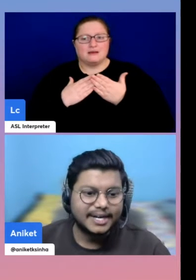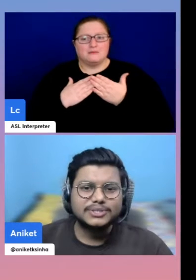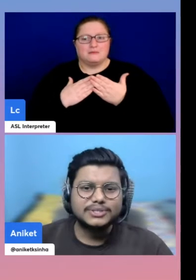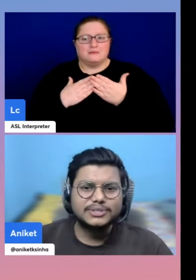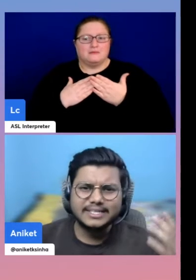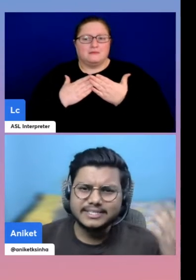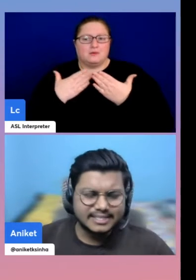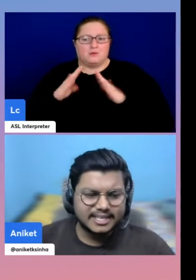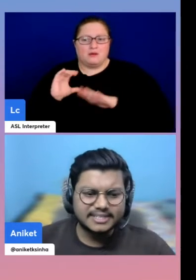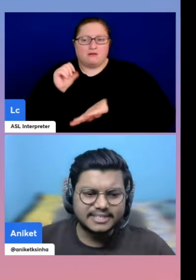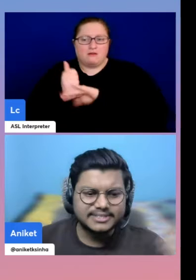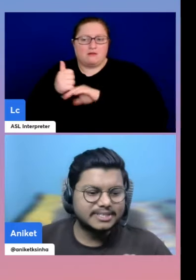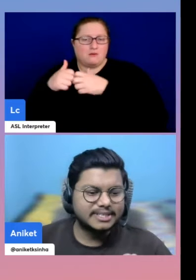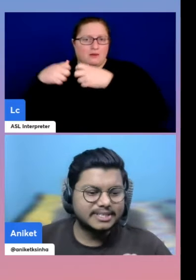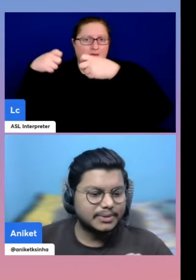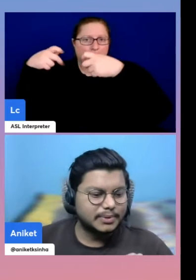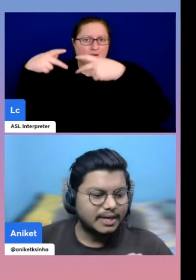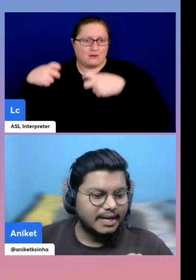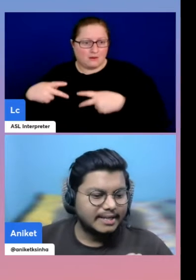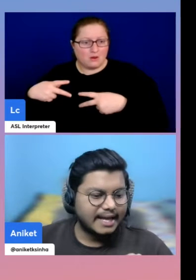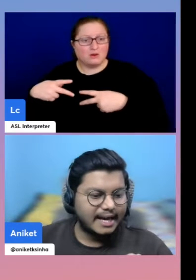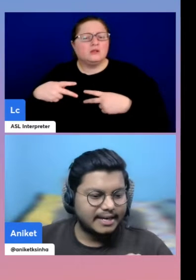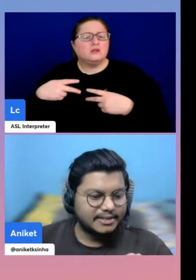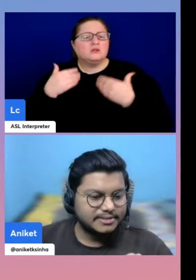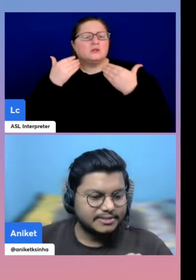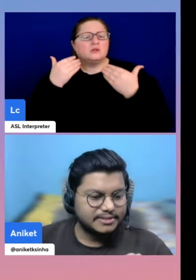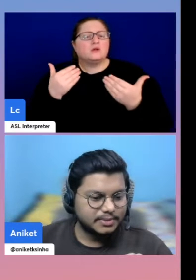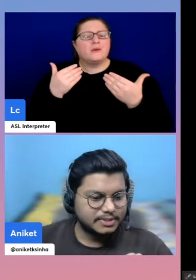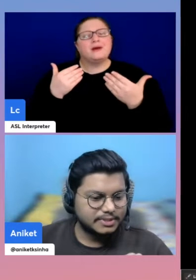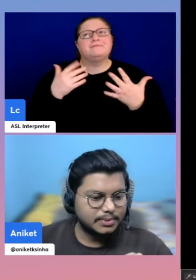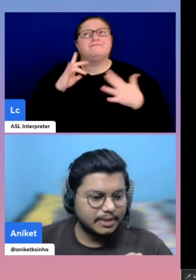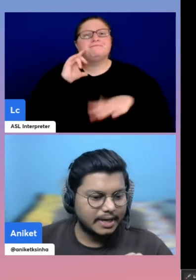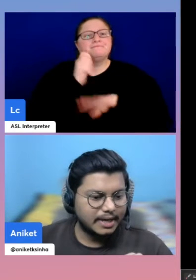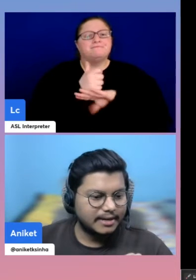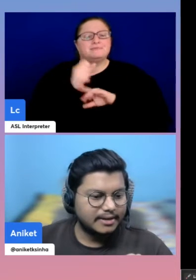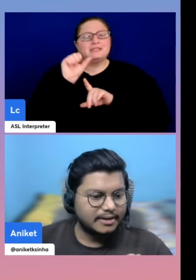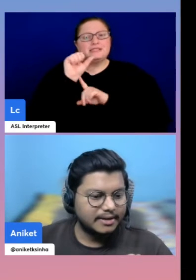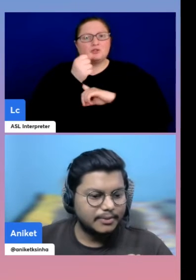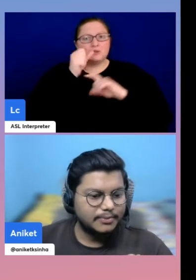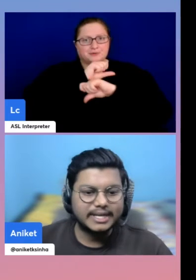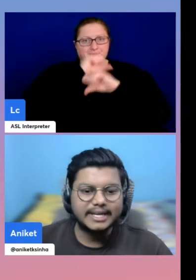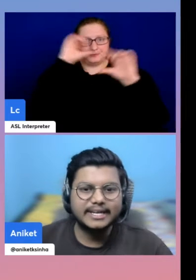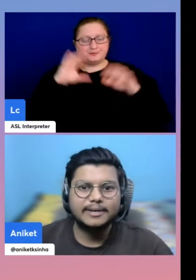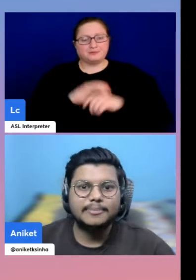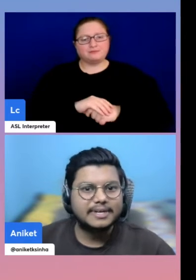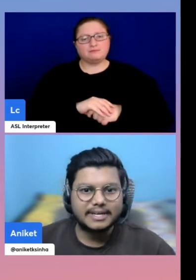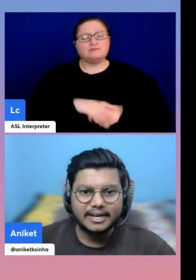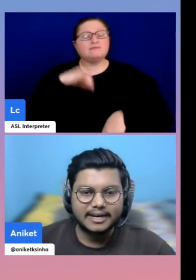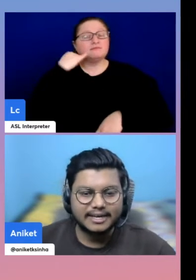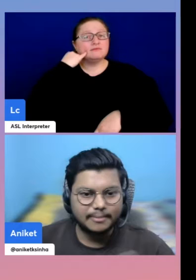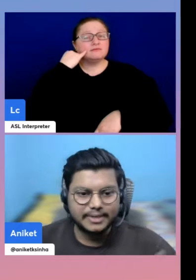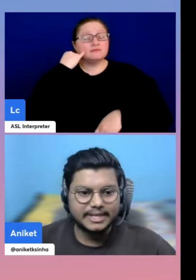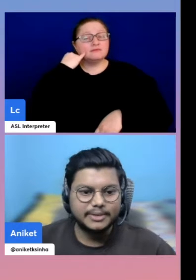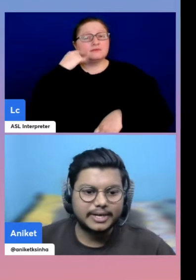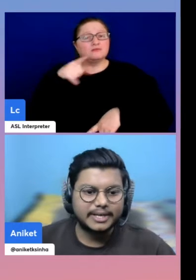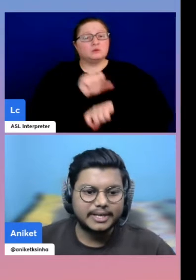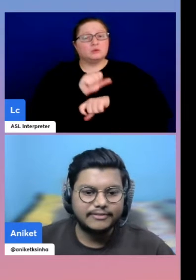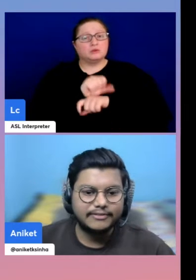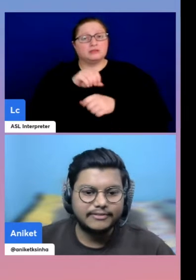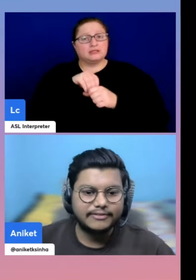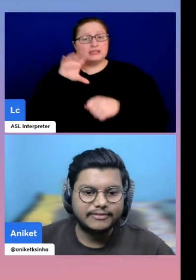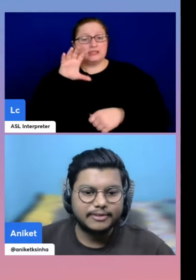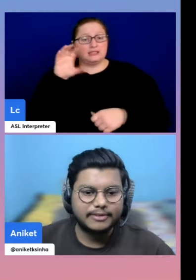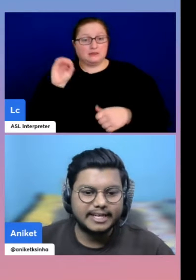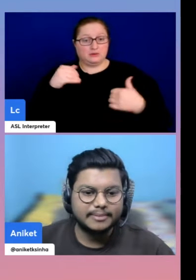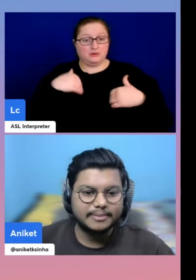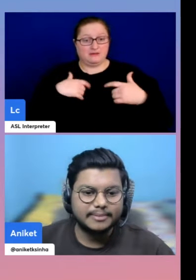right? So let's assume a scenario that suppose you are working in a company. Okay, you have a